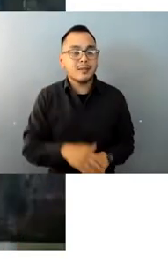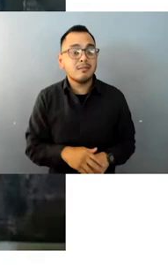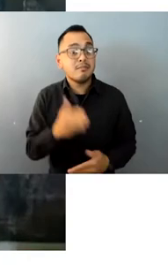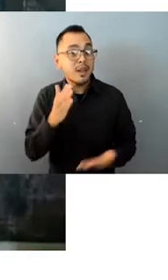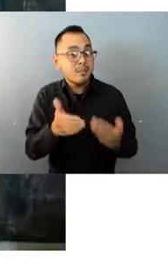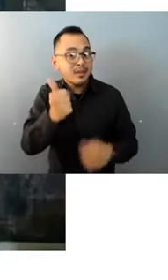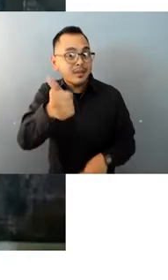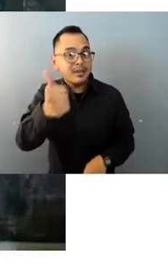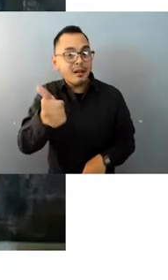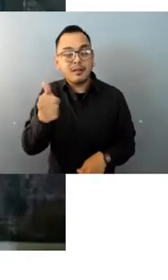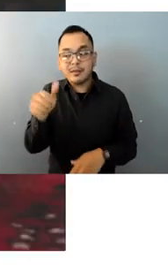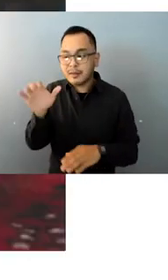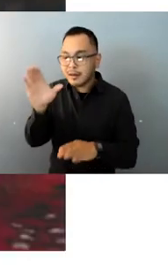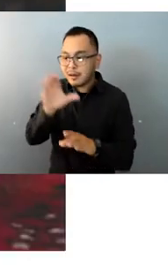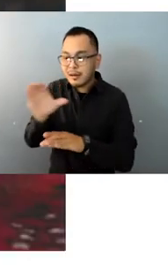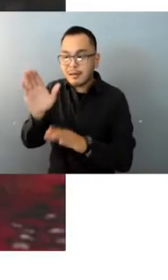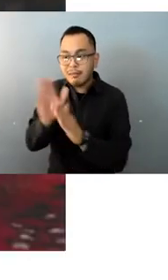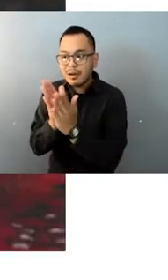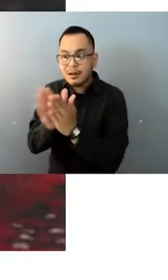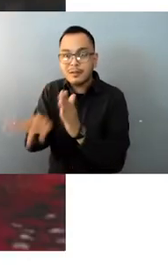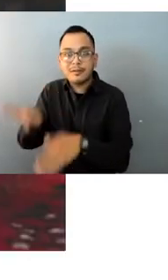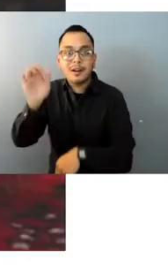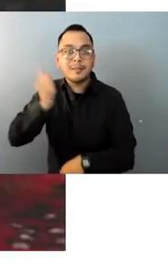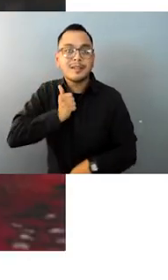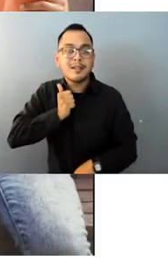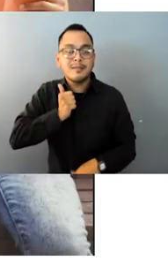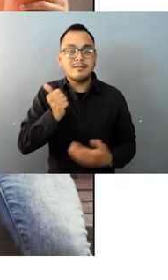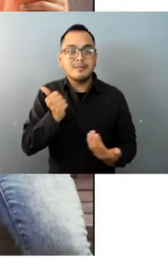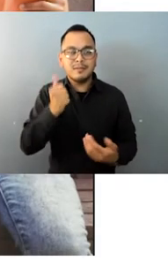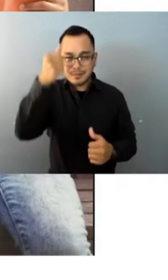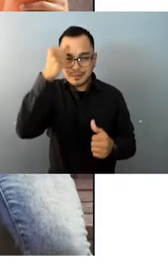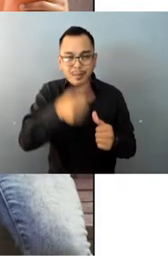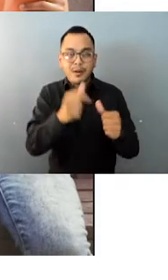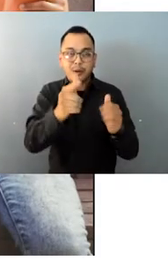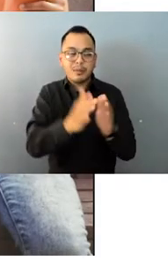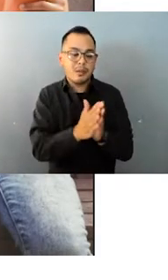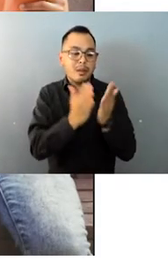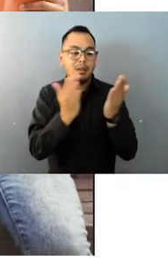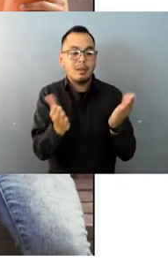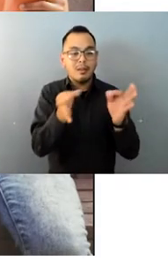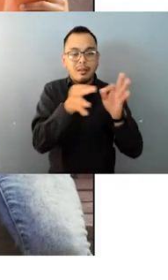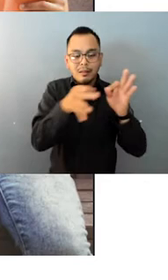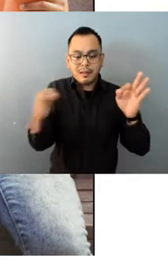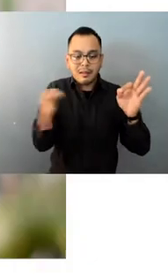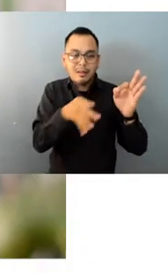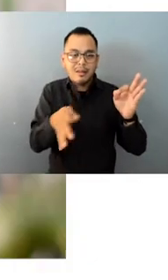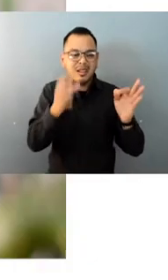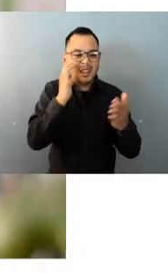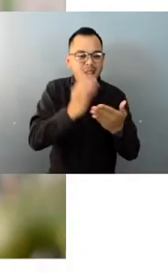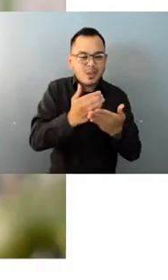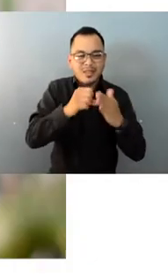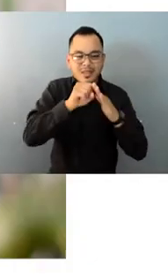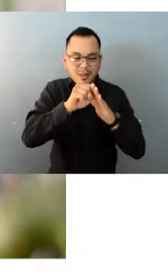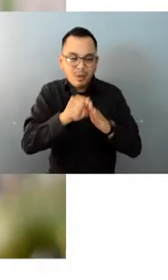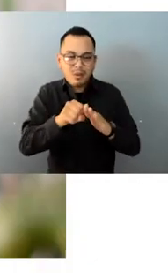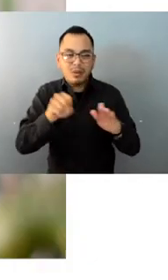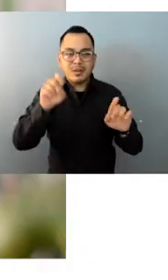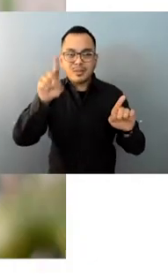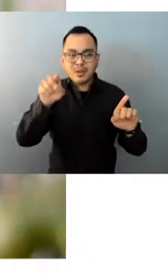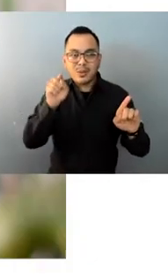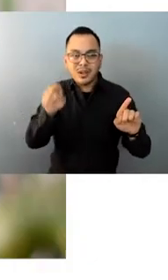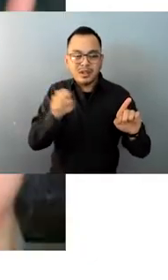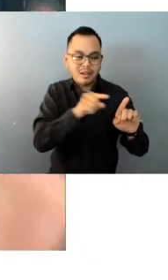you remember the first books that you read for yourself. Can you remember sounding out the letters, discovering